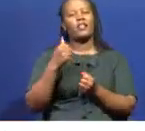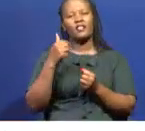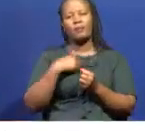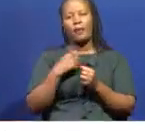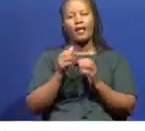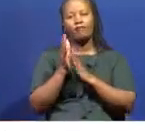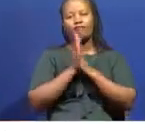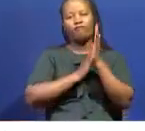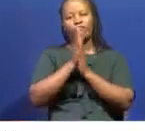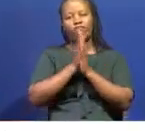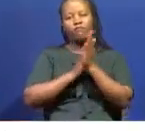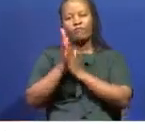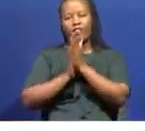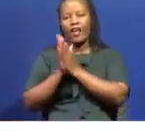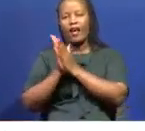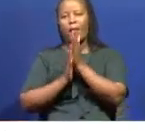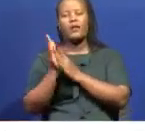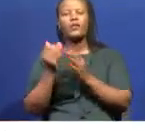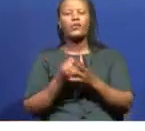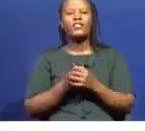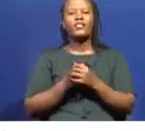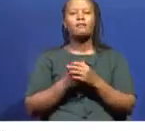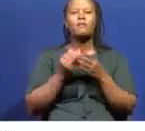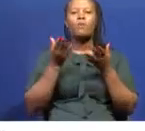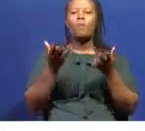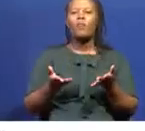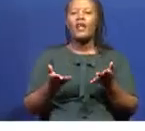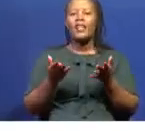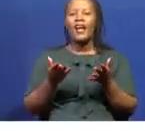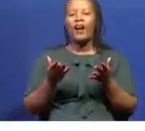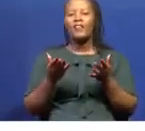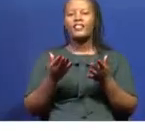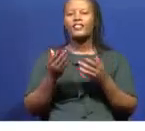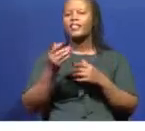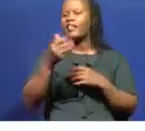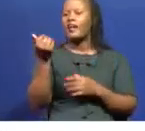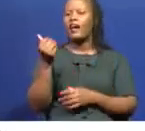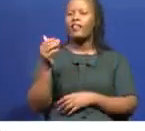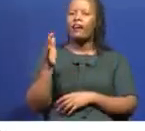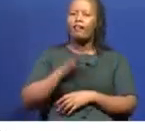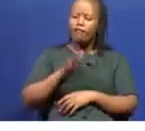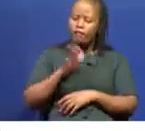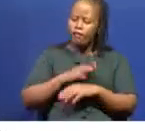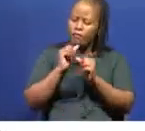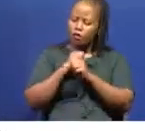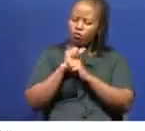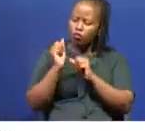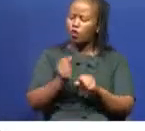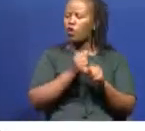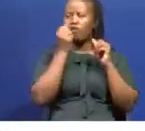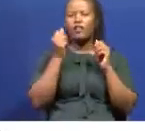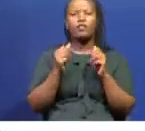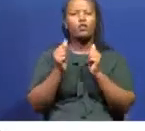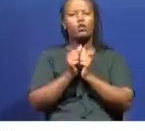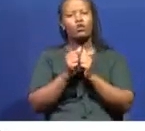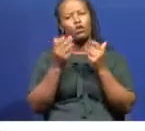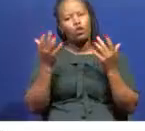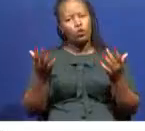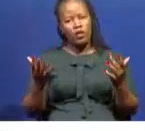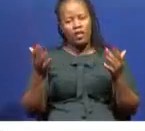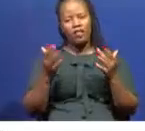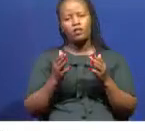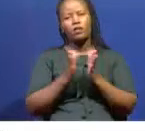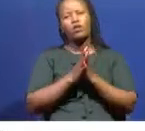Yeah. And talk about the rest of the, you know, the female golfers that you're with, especially in this